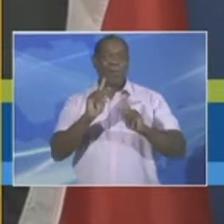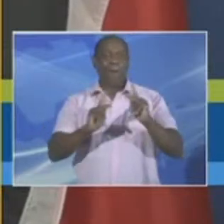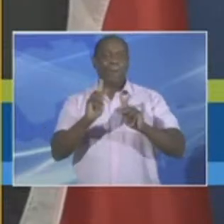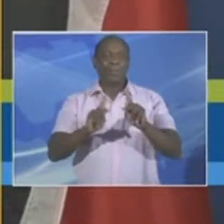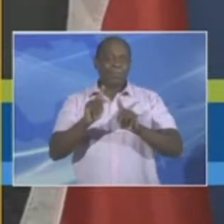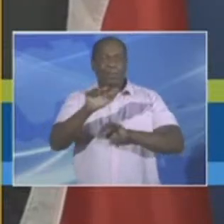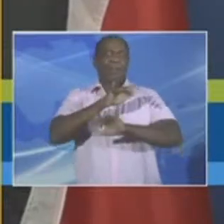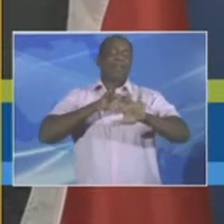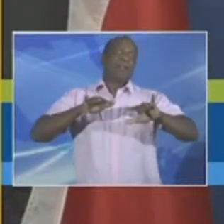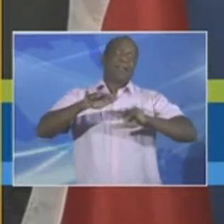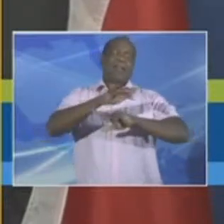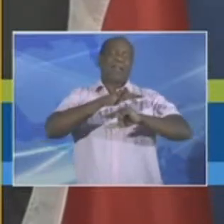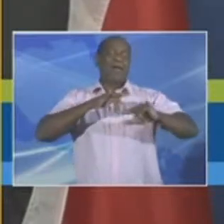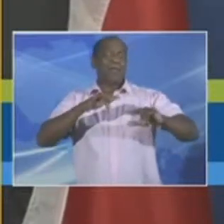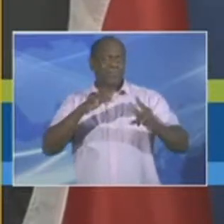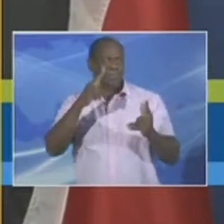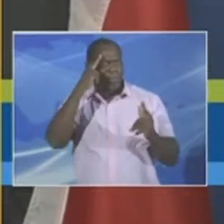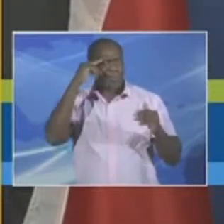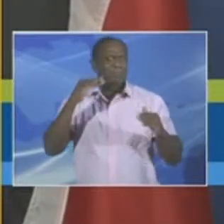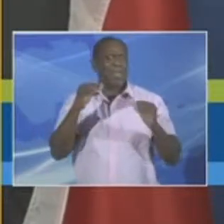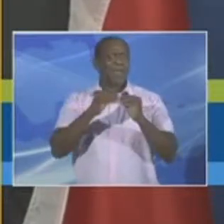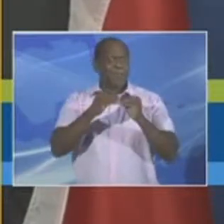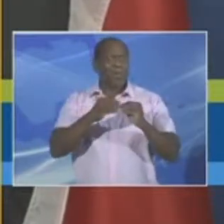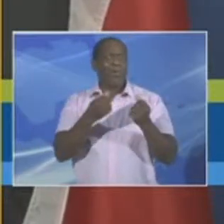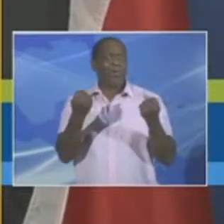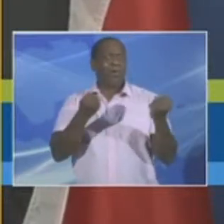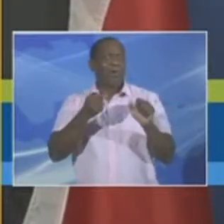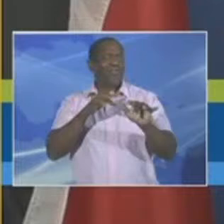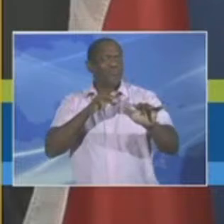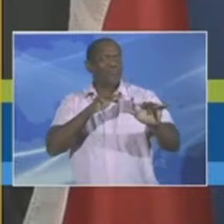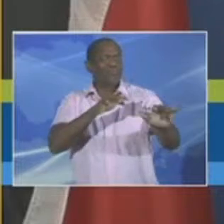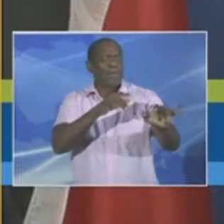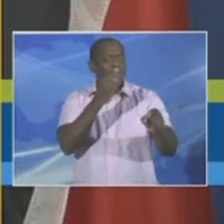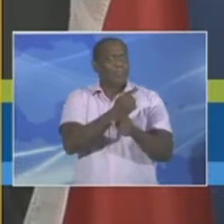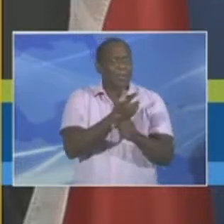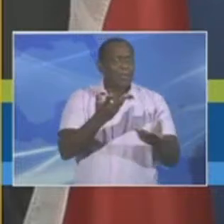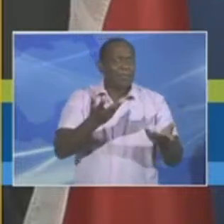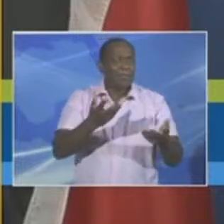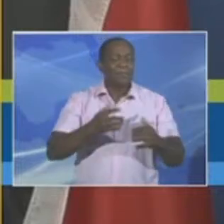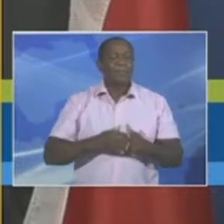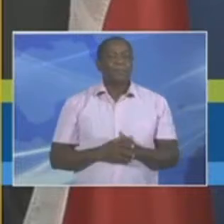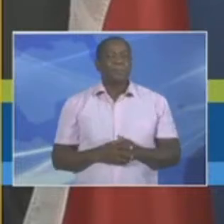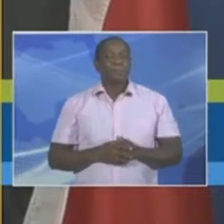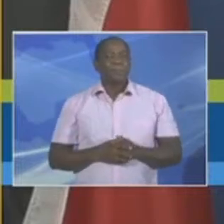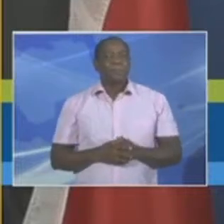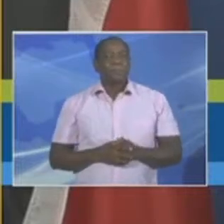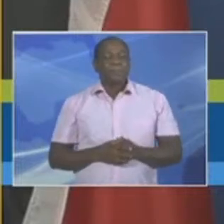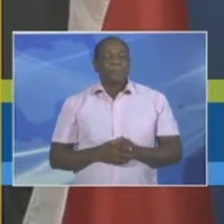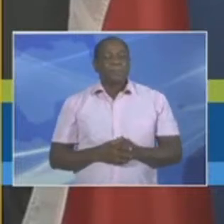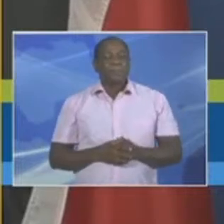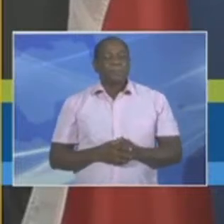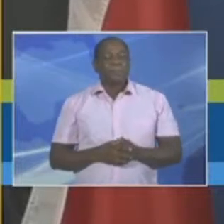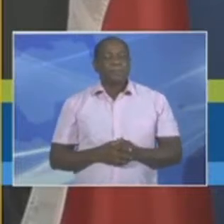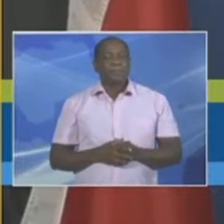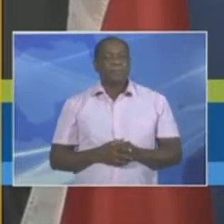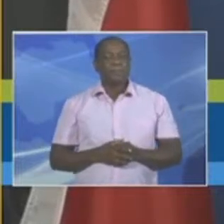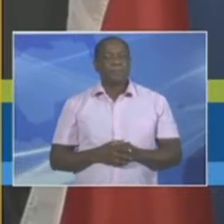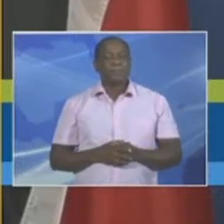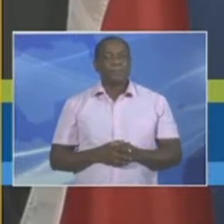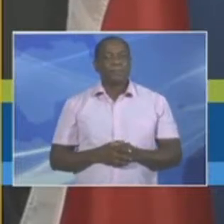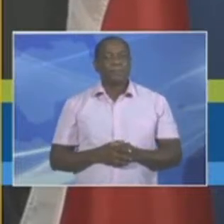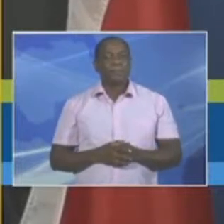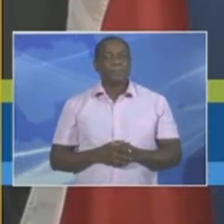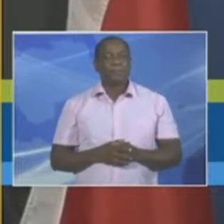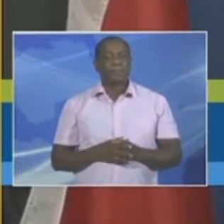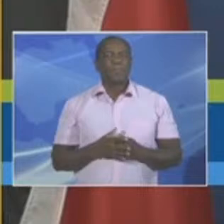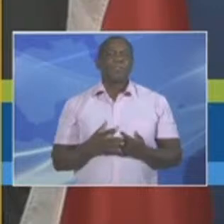that we are anticipating life with more people without restrictions. Right? It